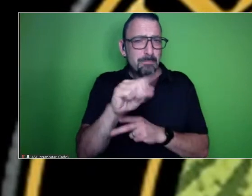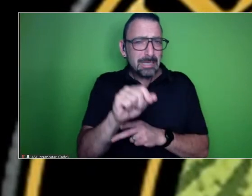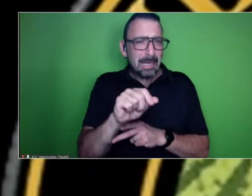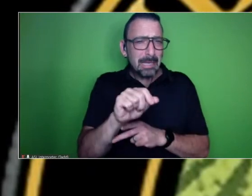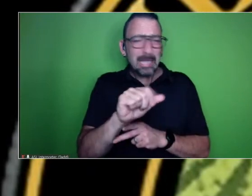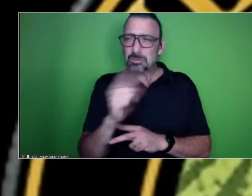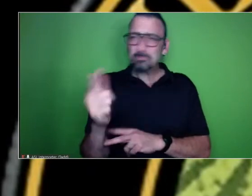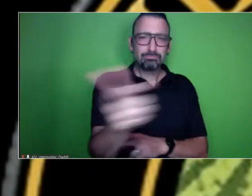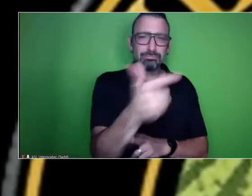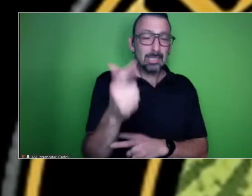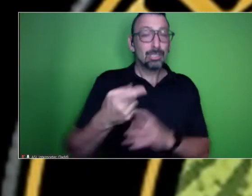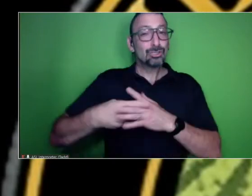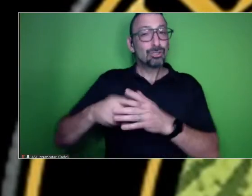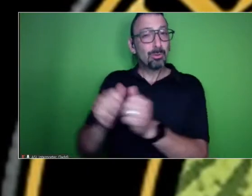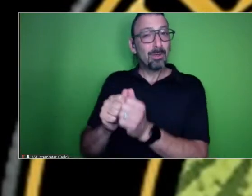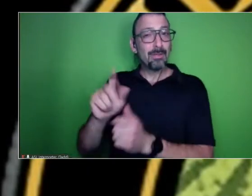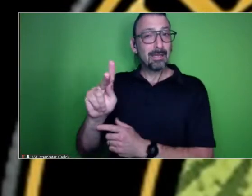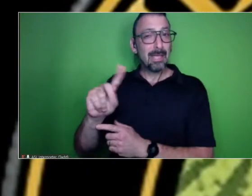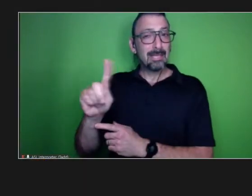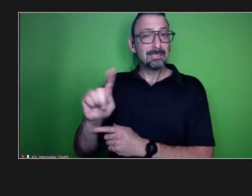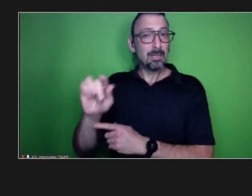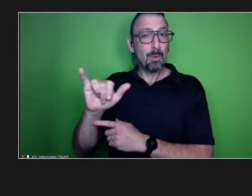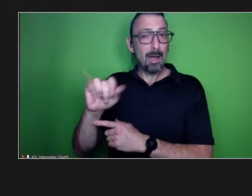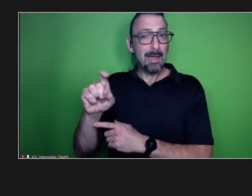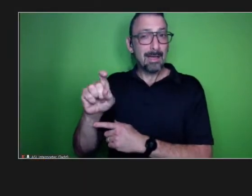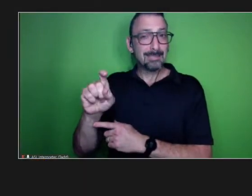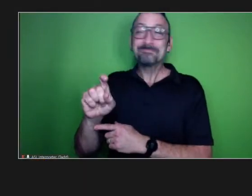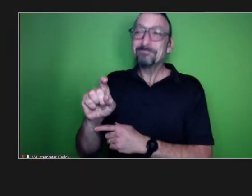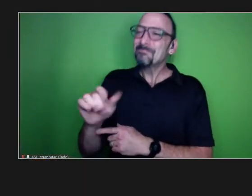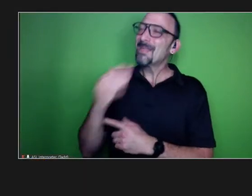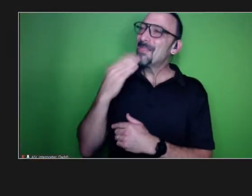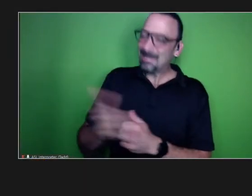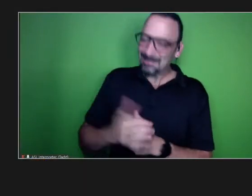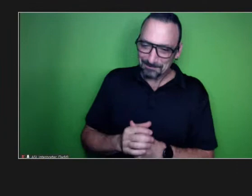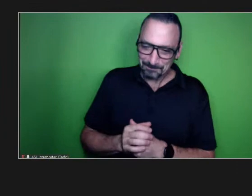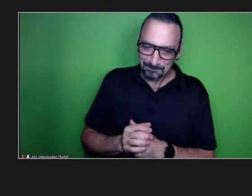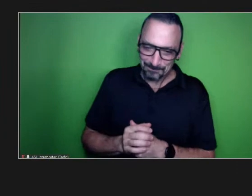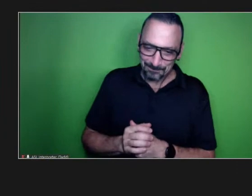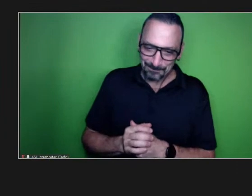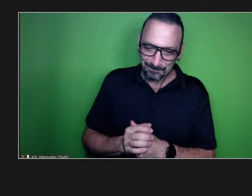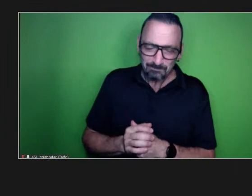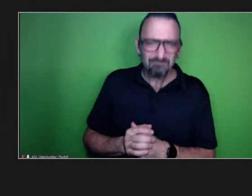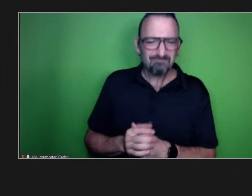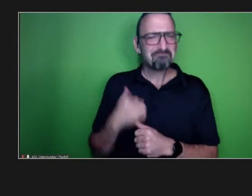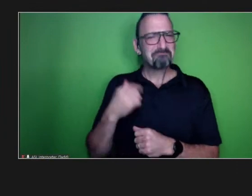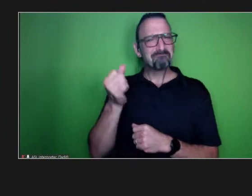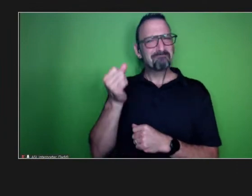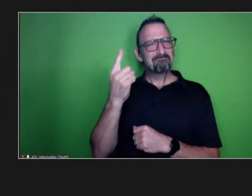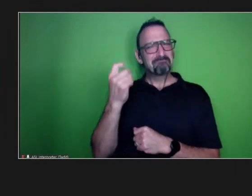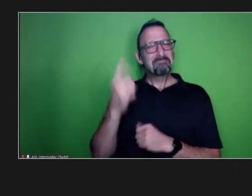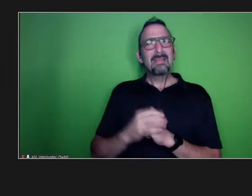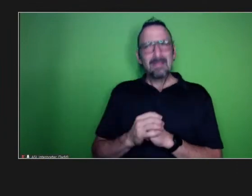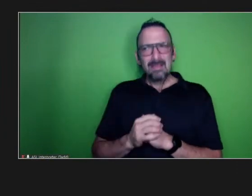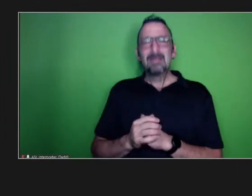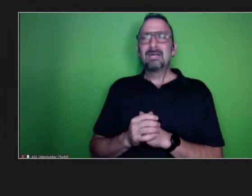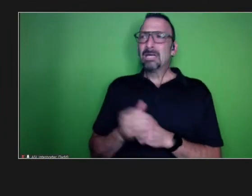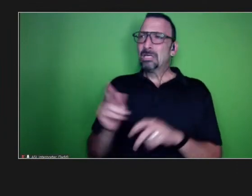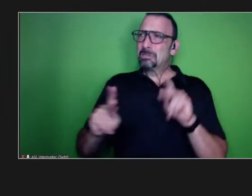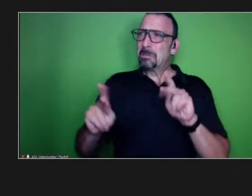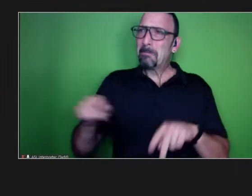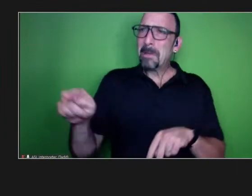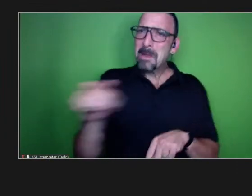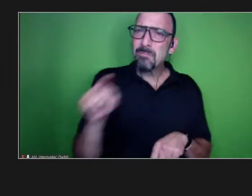with KZYX. Yeah, thanks. I understand that some of the sources for extra help with